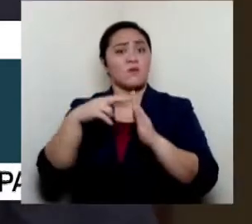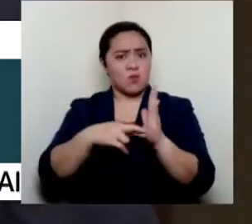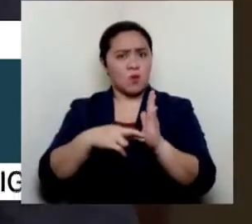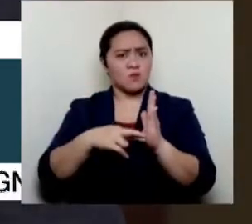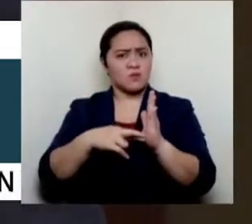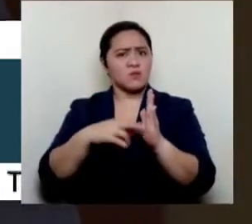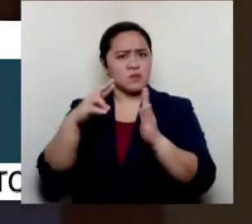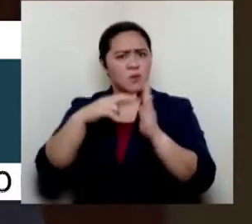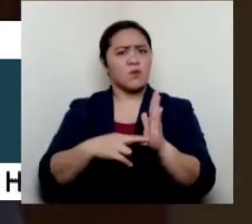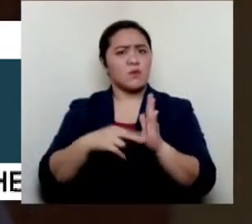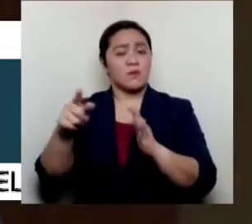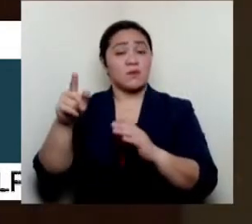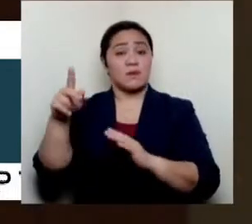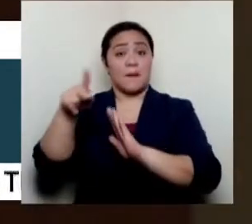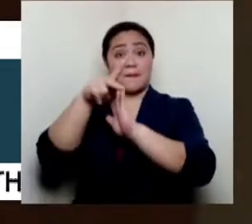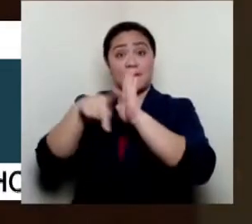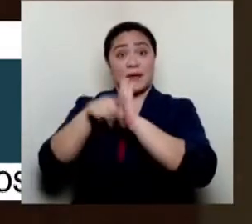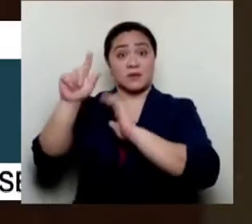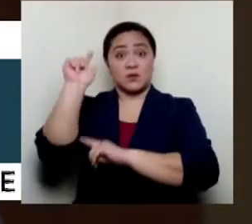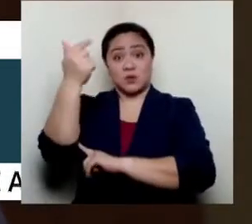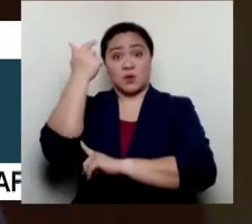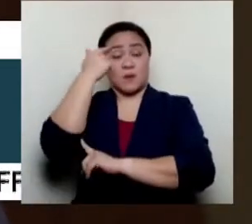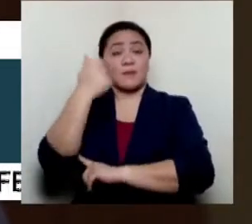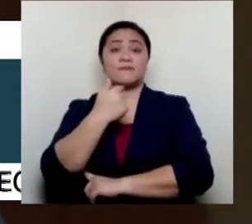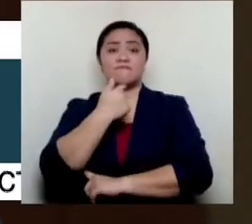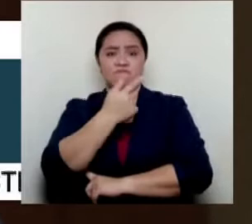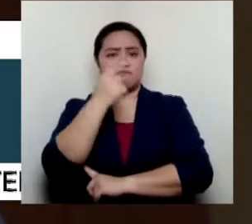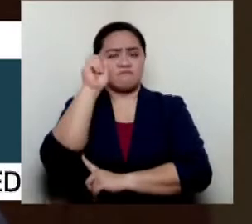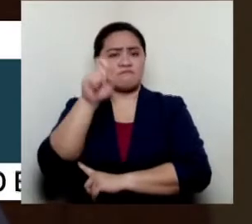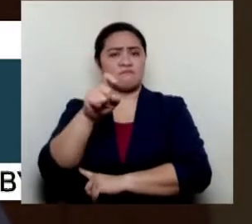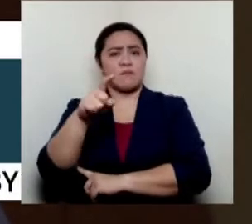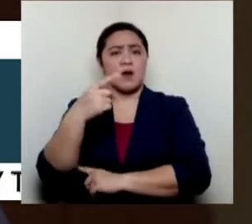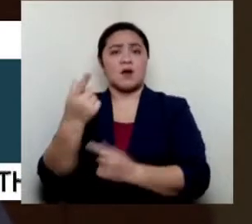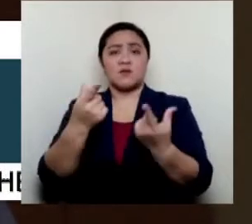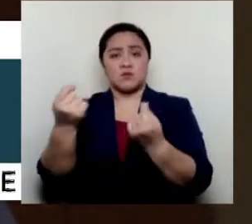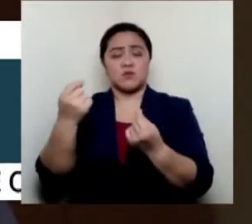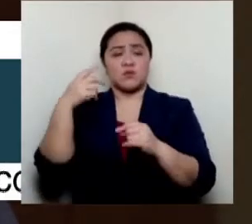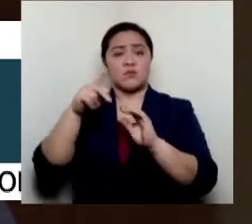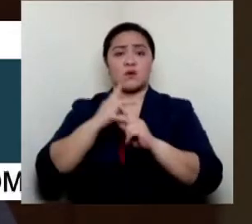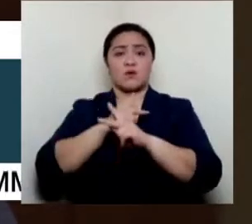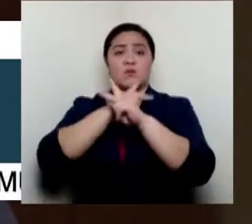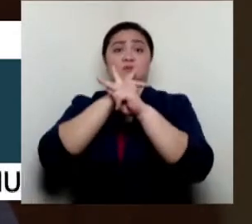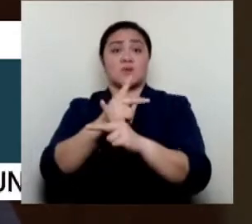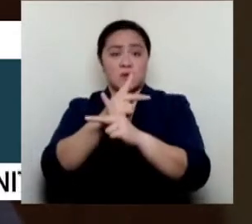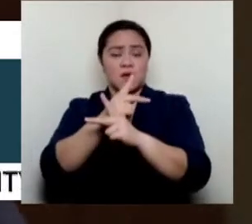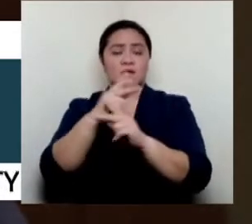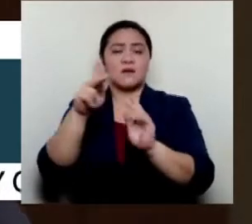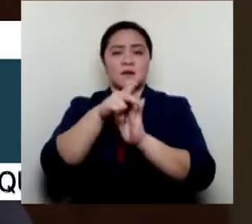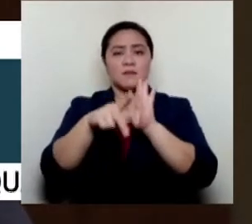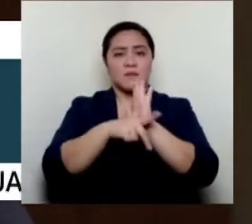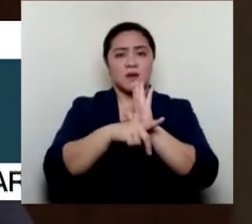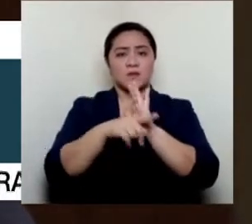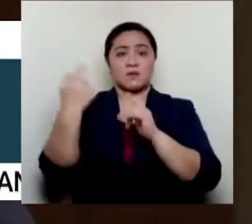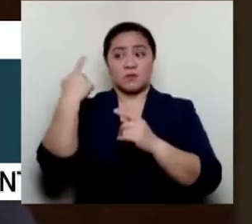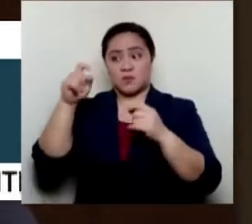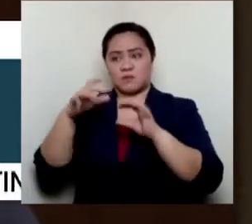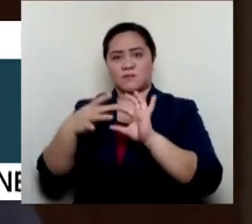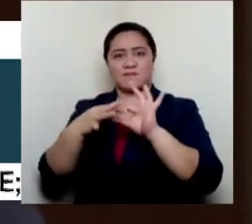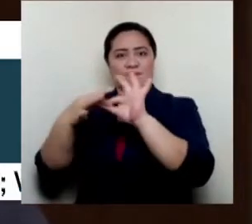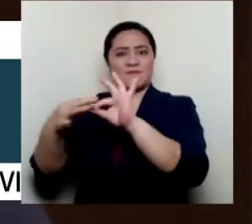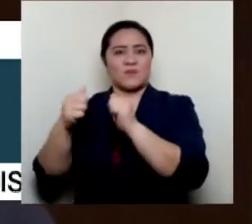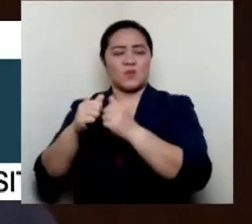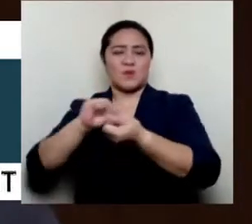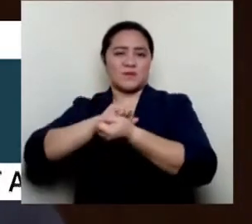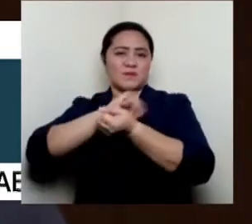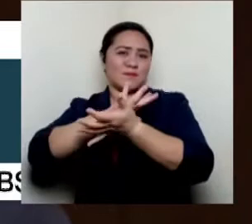of the government and has been our government's strong border protection policies, and particularly in relation to the pandemic, that has ensured that Australia